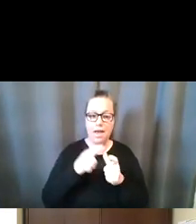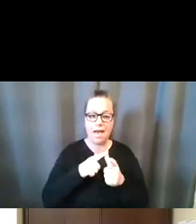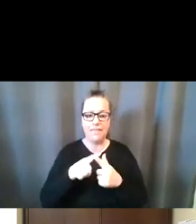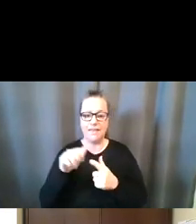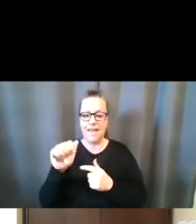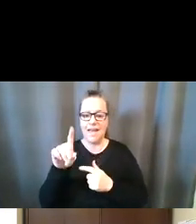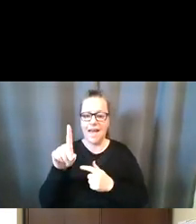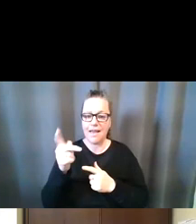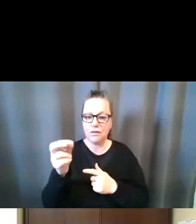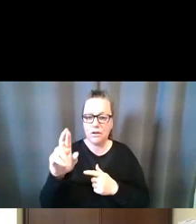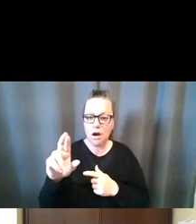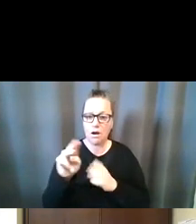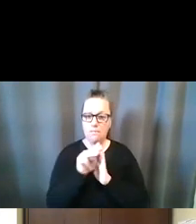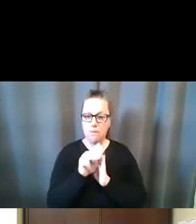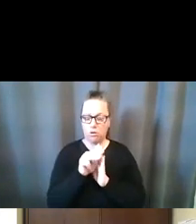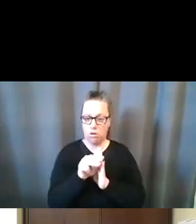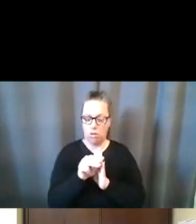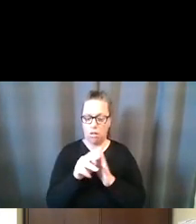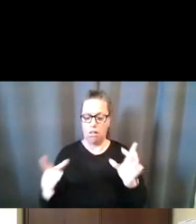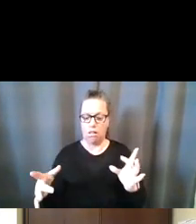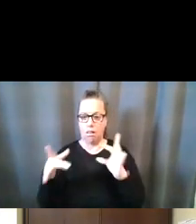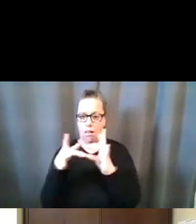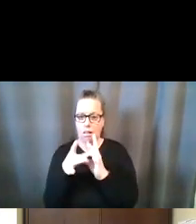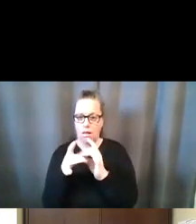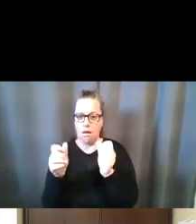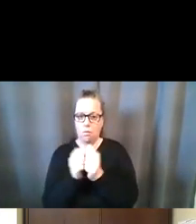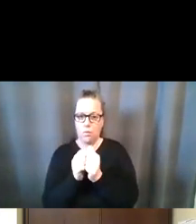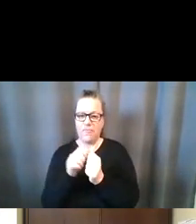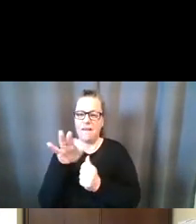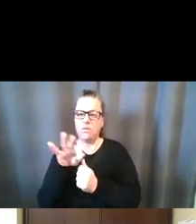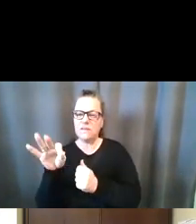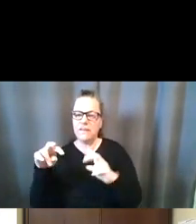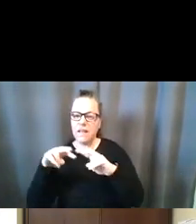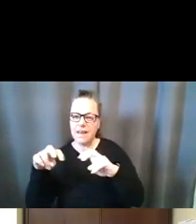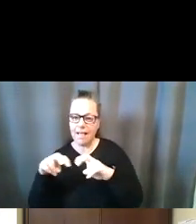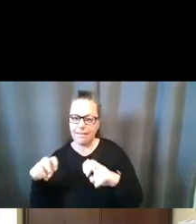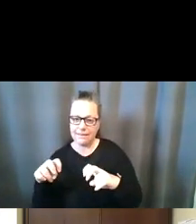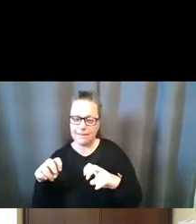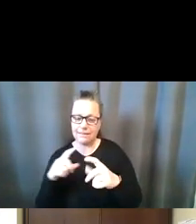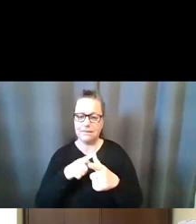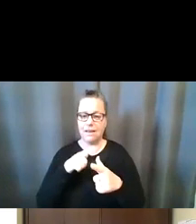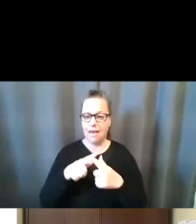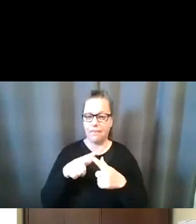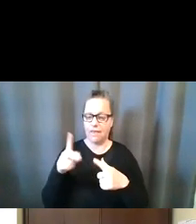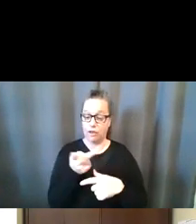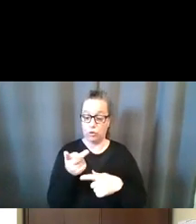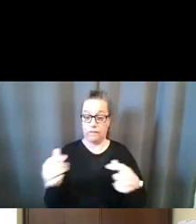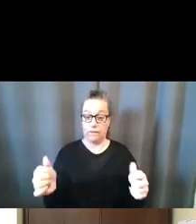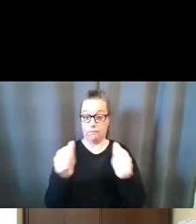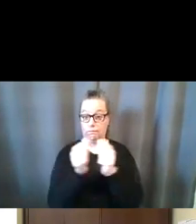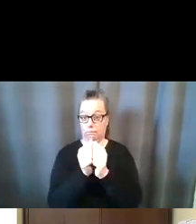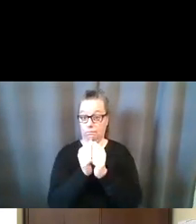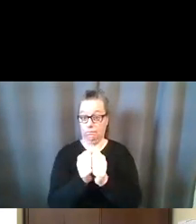individual change, marry it with a Lewin force field analysis, and put those together to